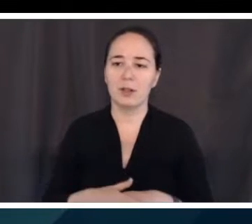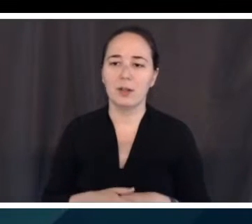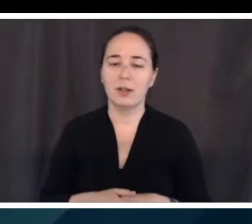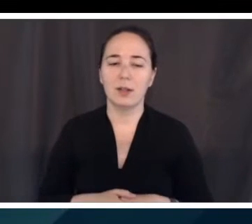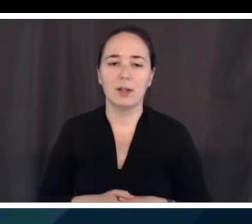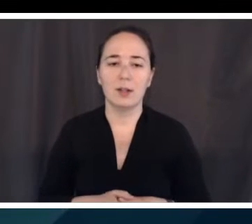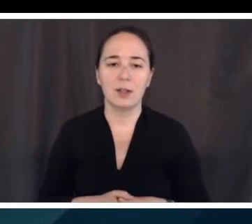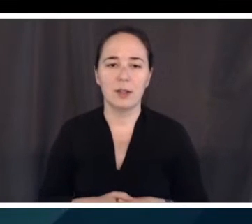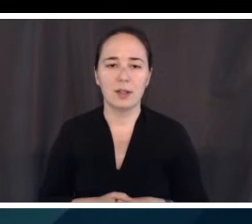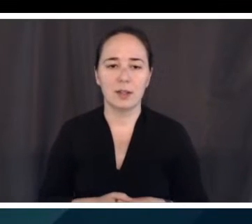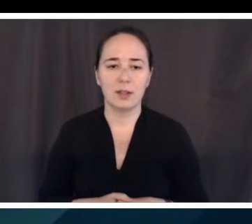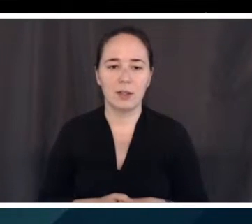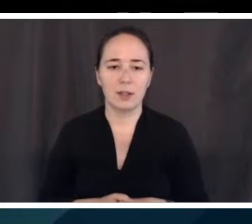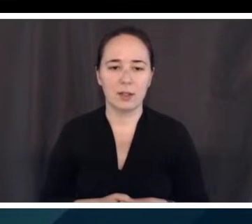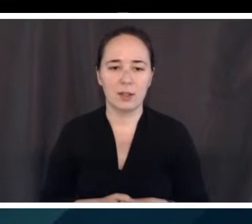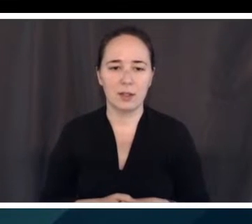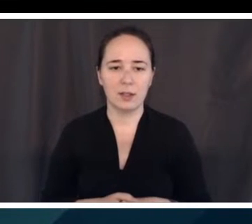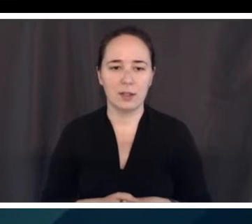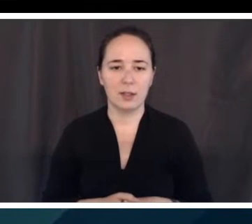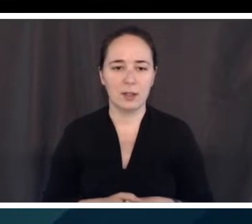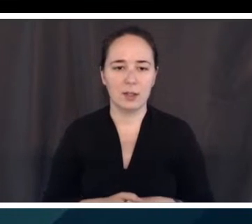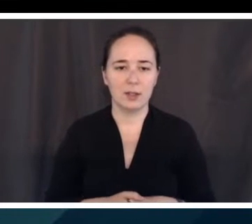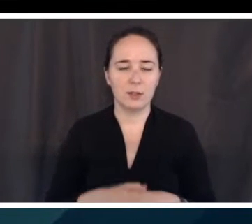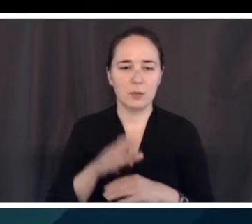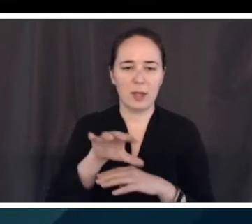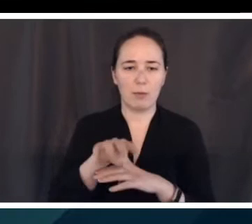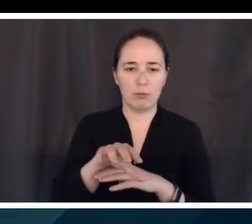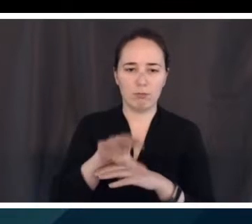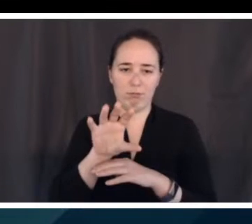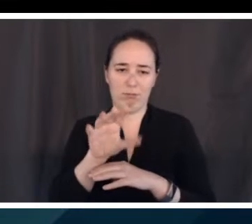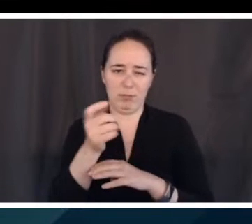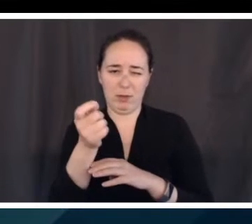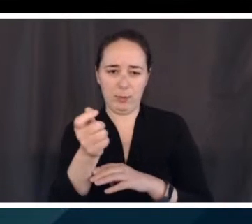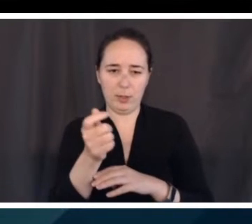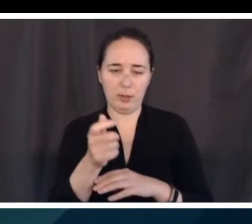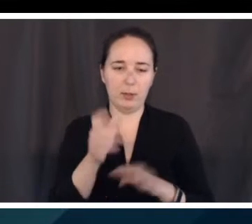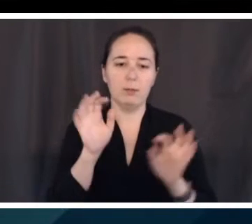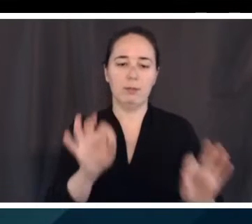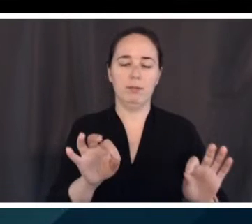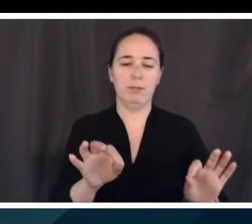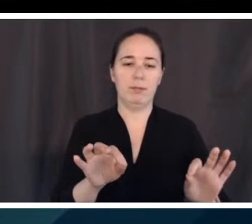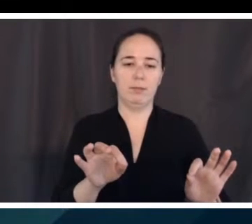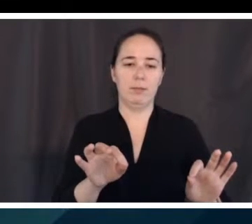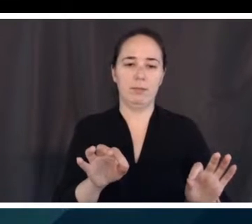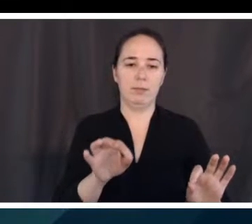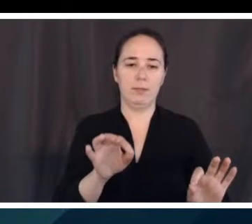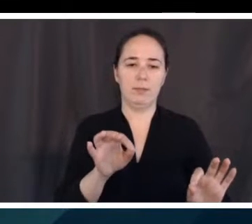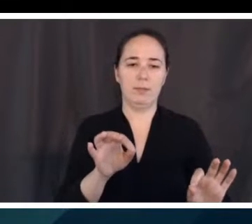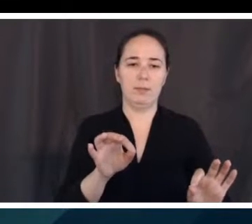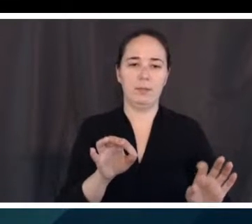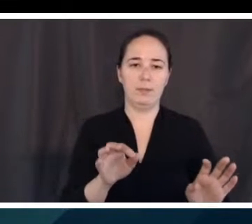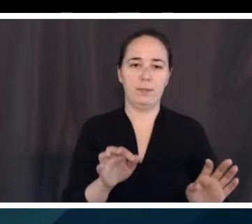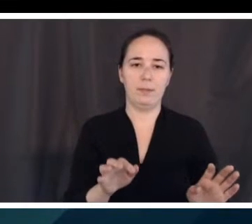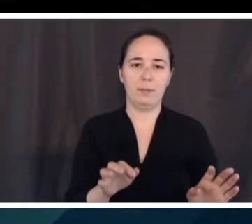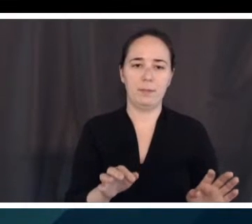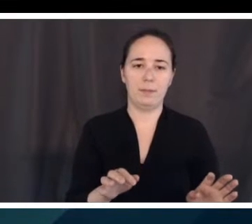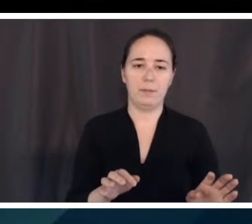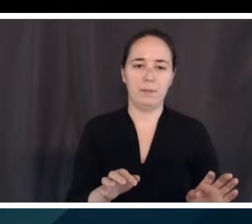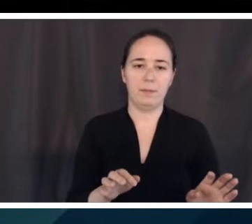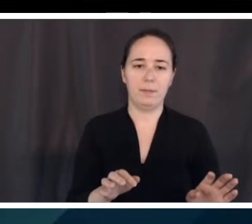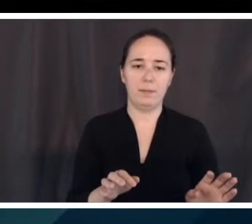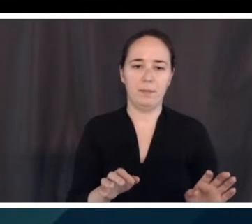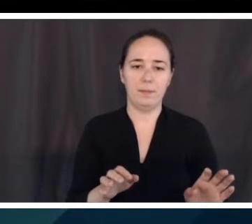we? If you could just tilt the camera up just a little bit more there, because that's Yeah, maybe even just a touch